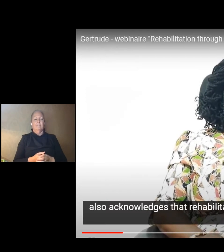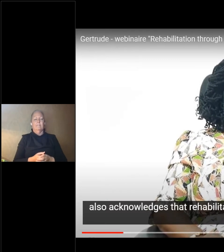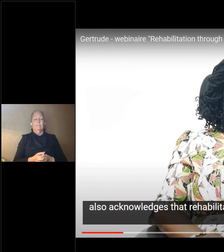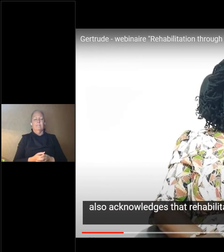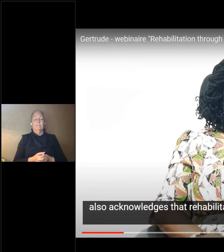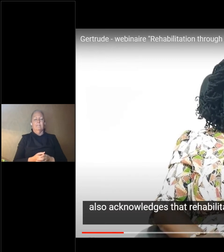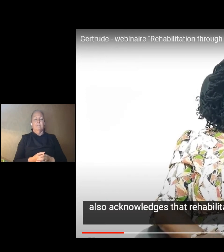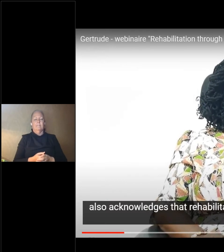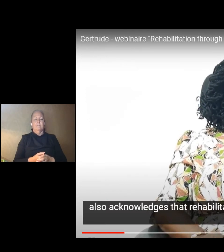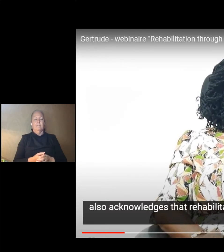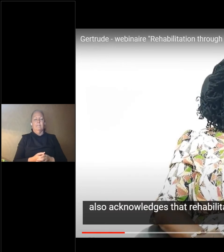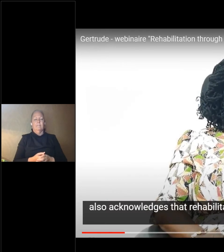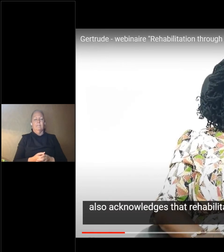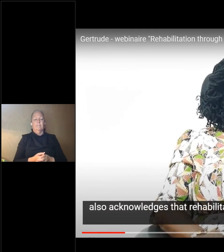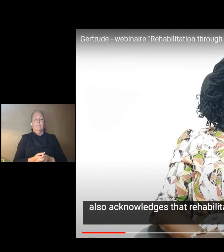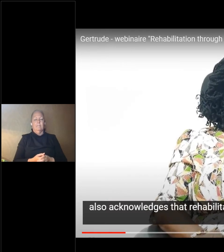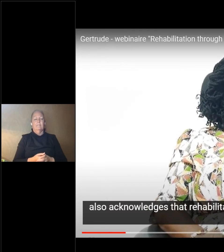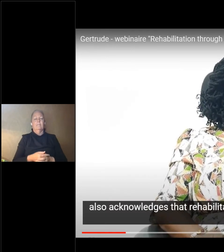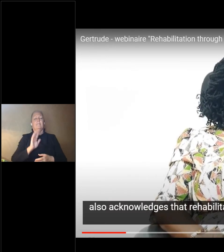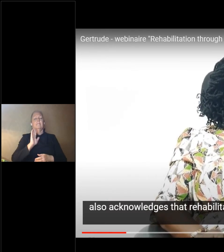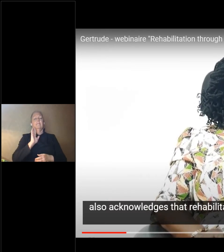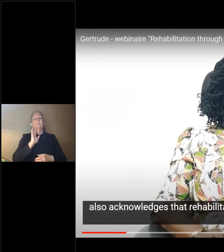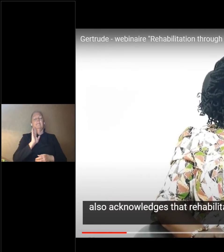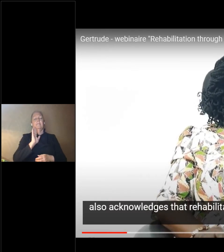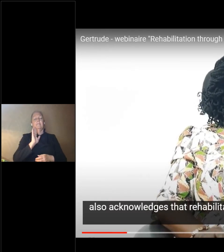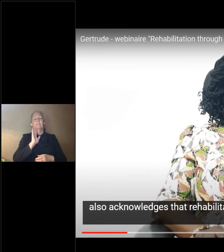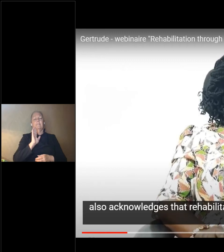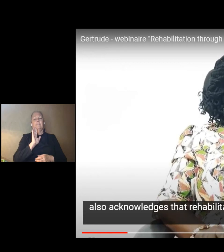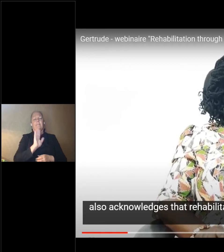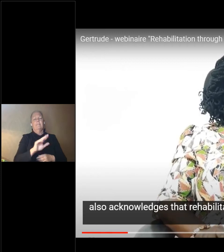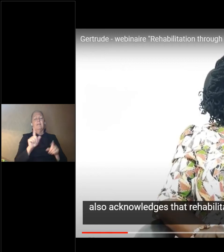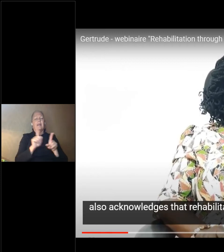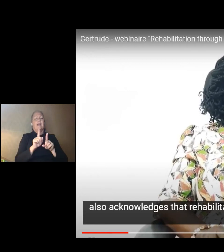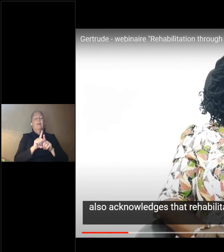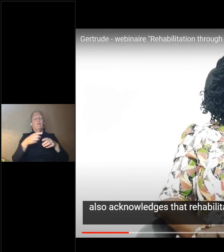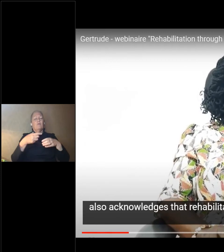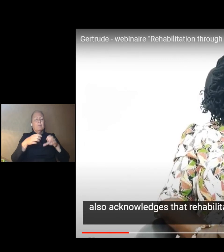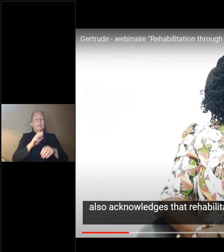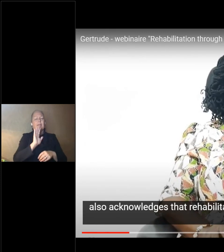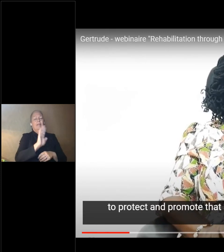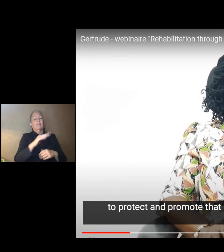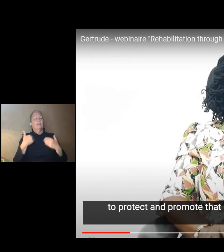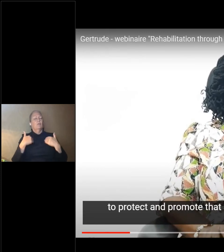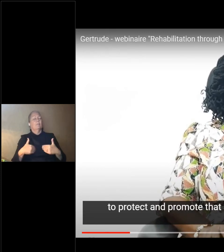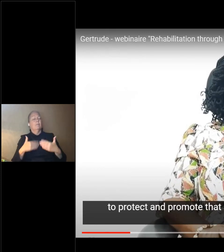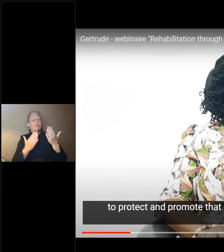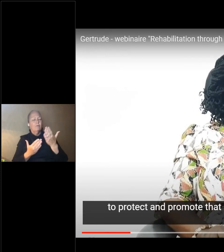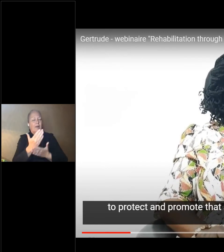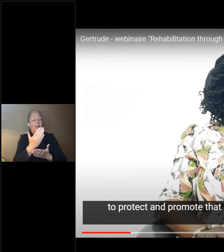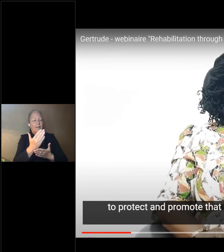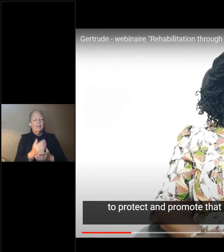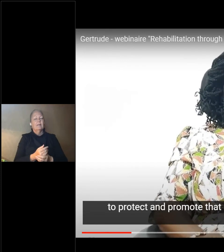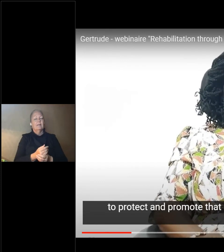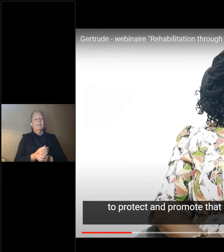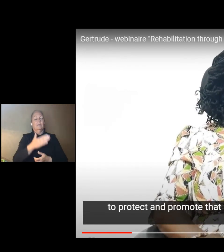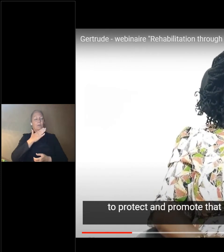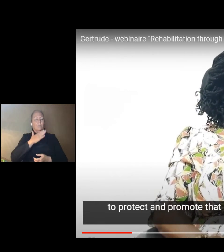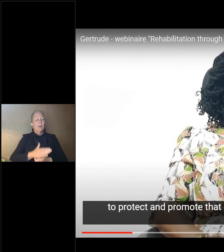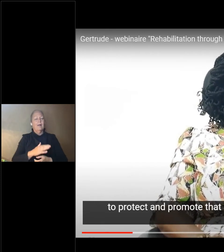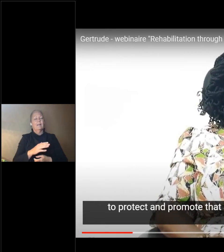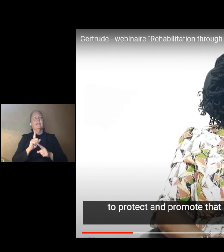that rehabilitation is a human right and that state parties should take measures to protect and promote